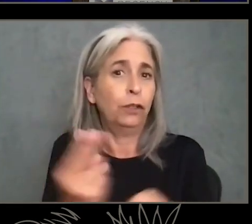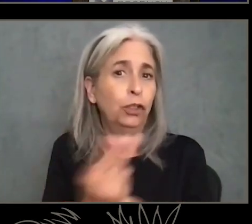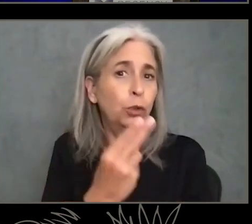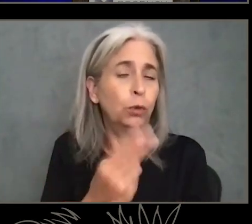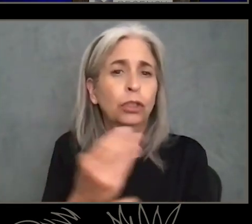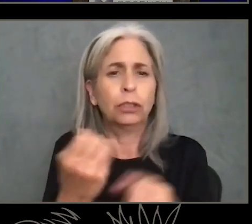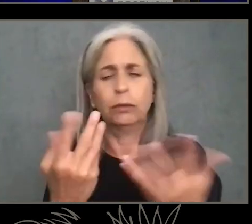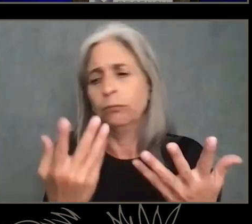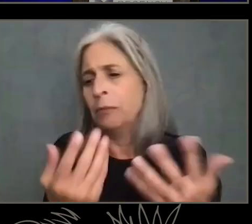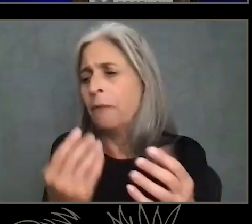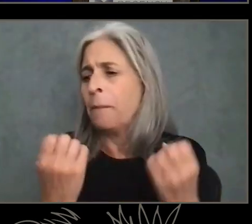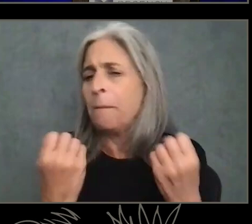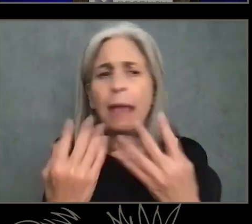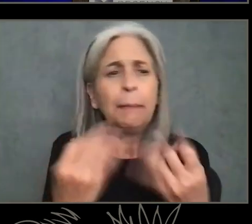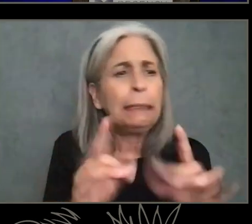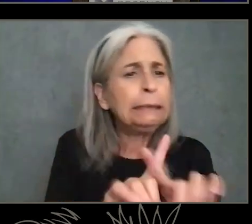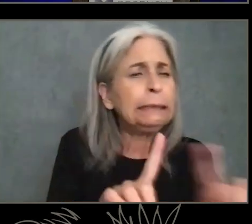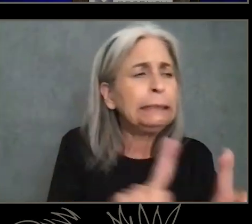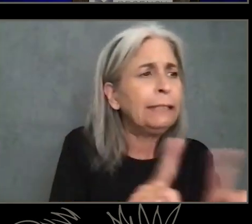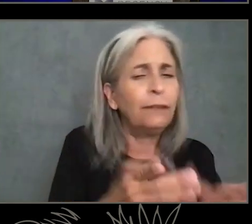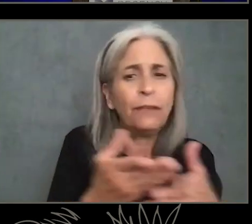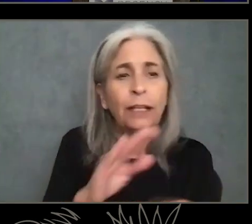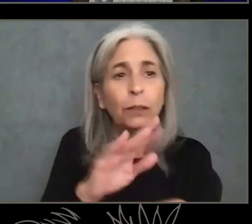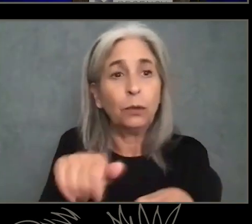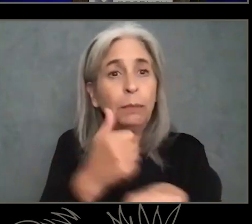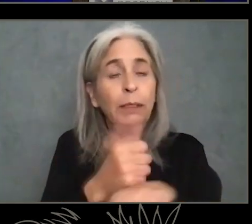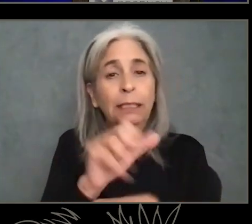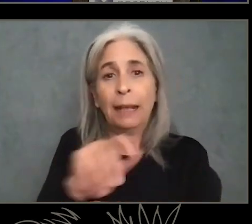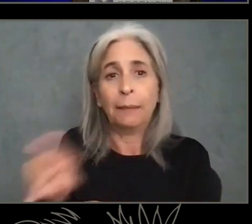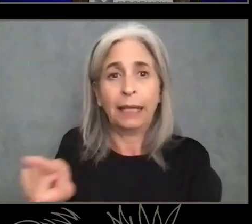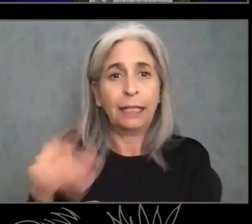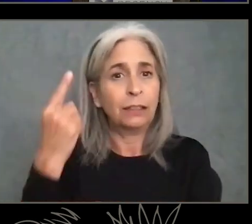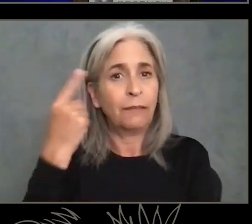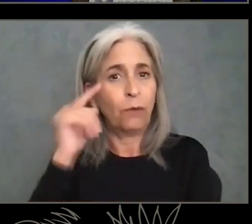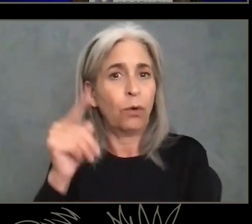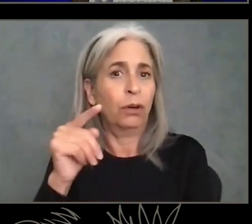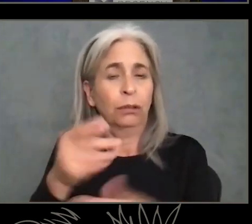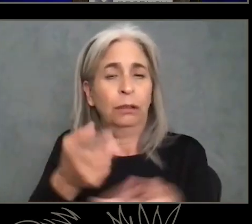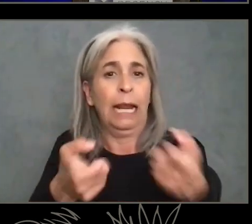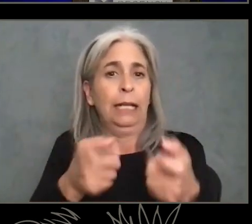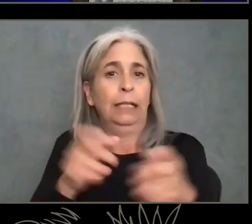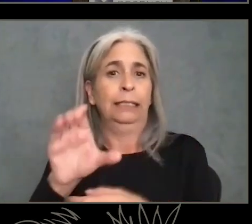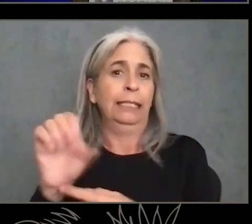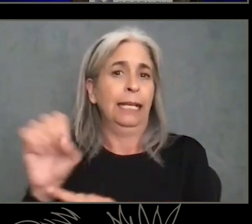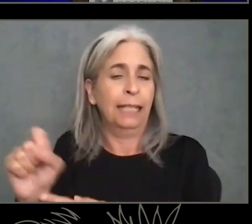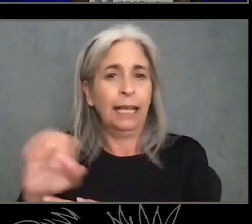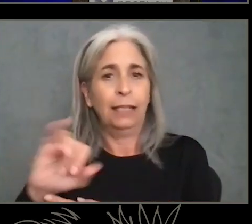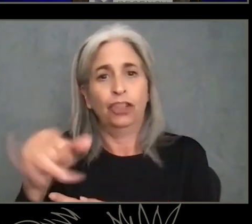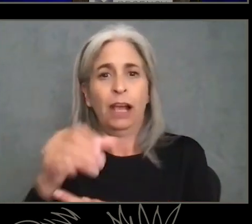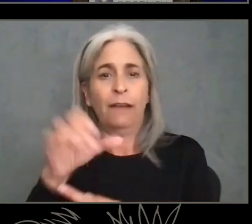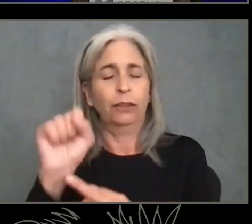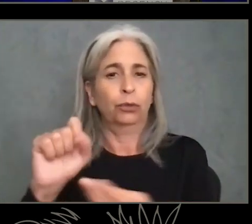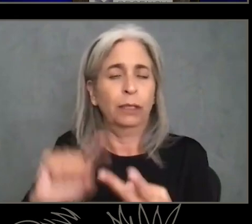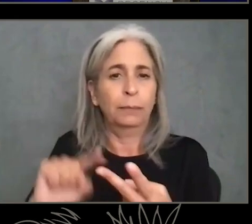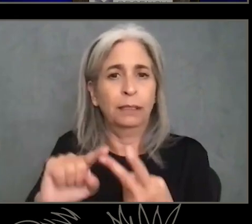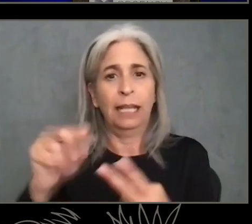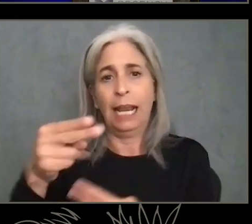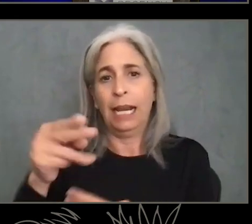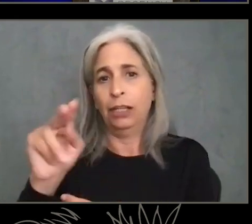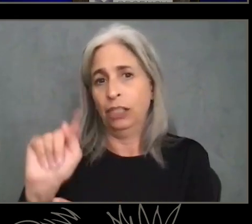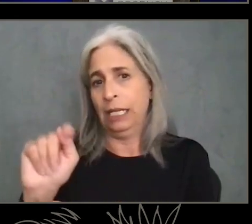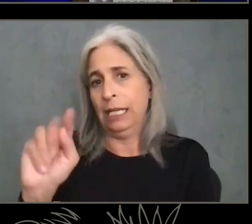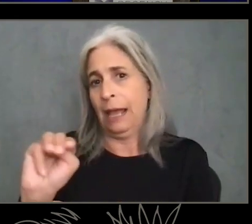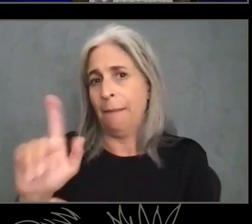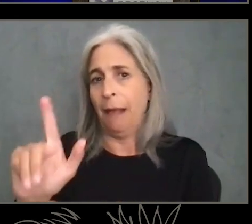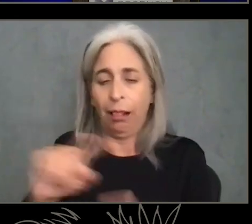do many things to when you're building an application, such as handle CSS, JavaScript, and HTML. Then